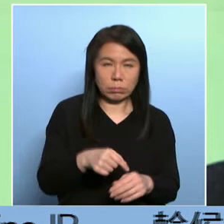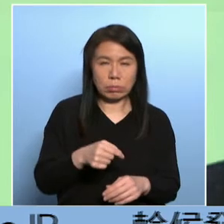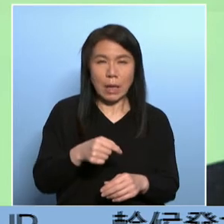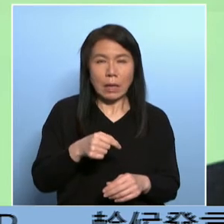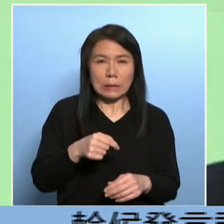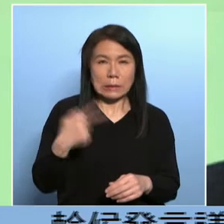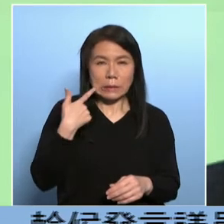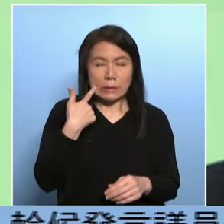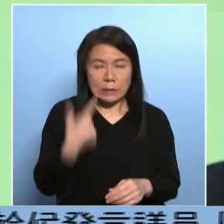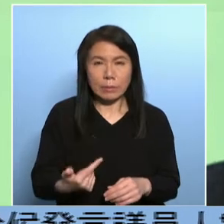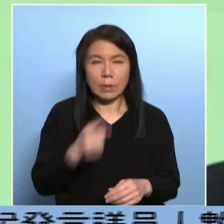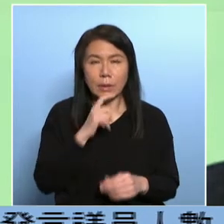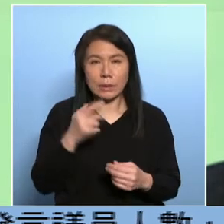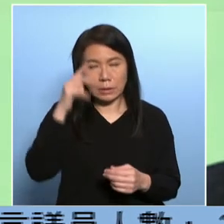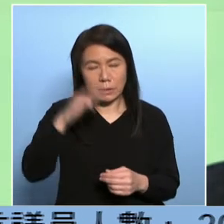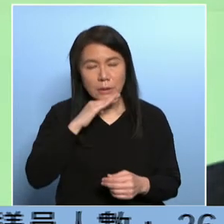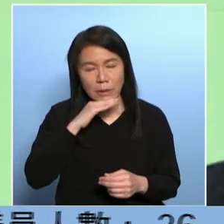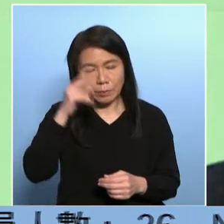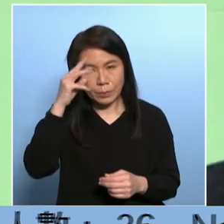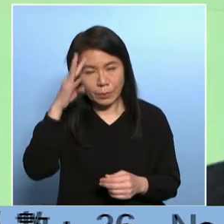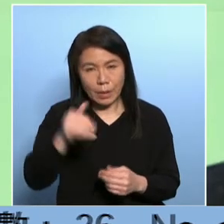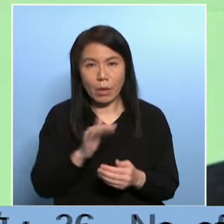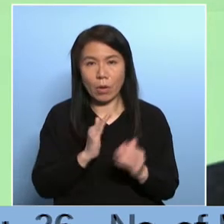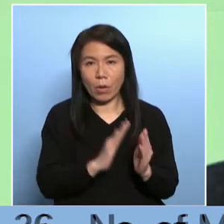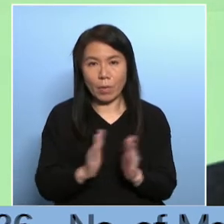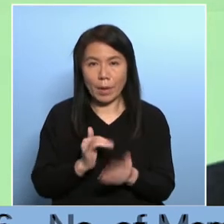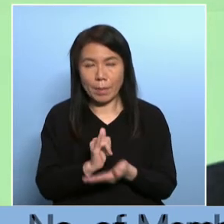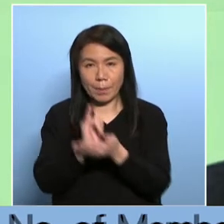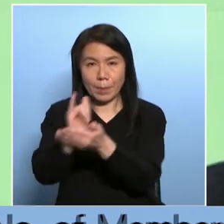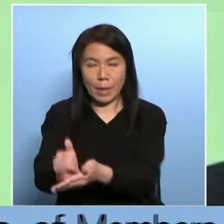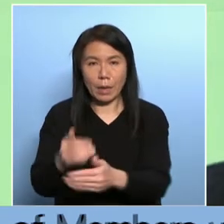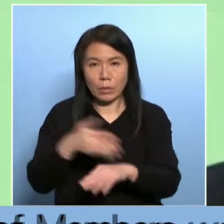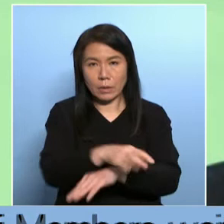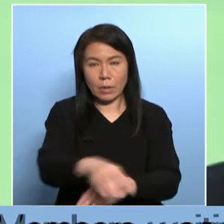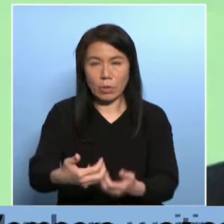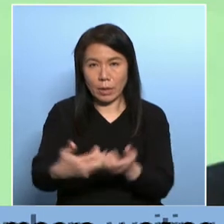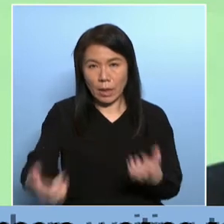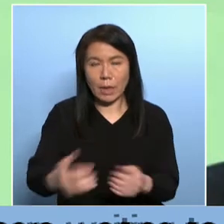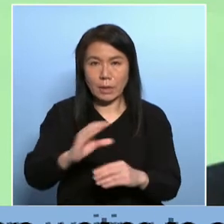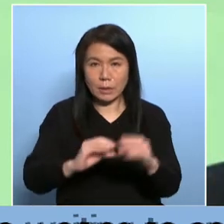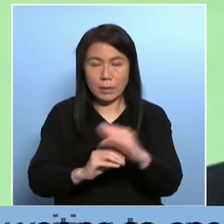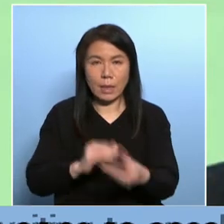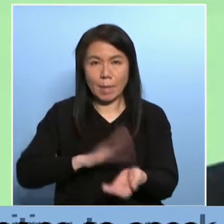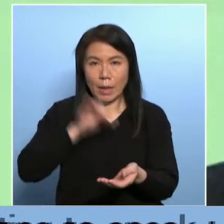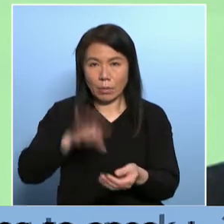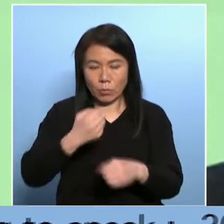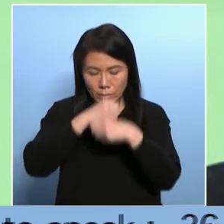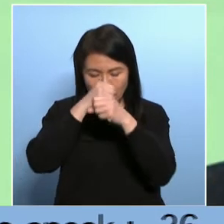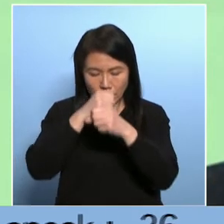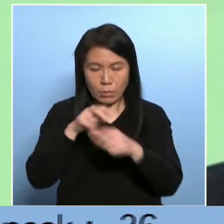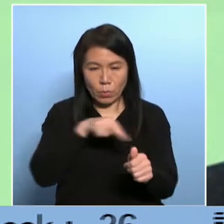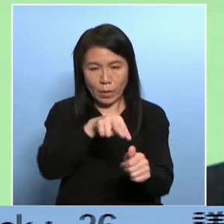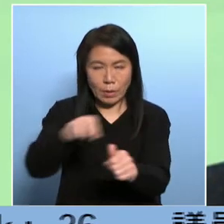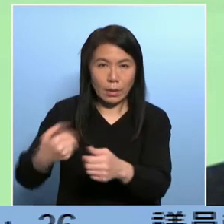of elders and young kids. Most people will have to wait for a few days before they can be hospitalized or go into